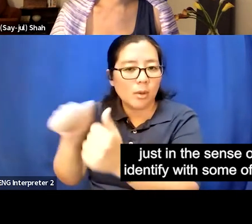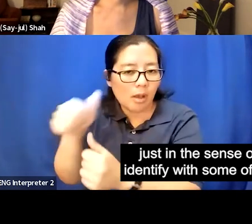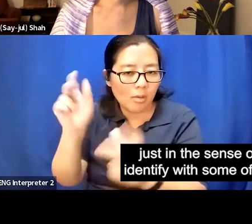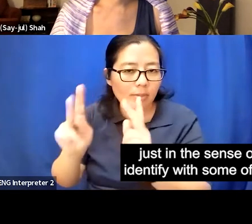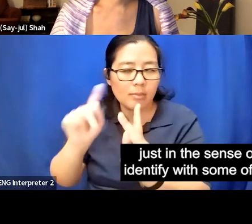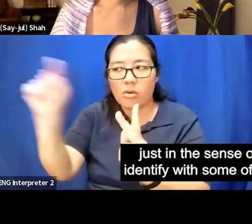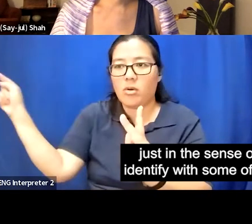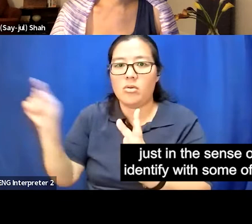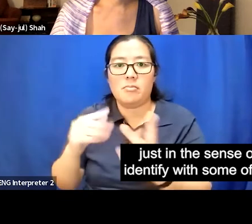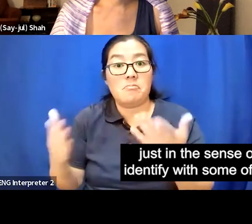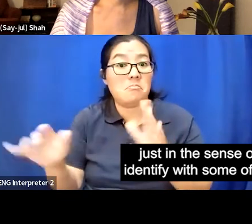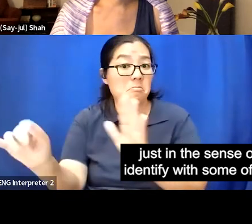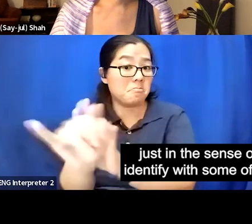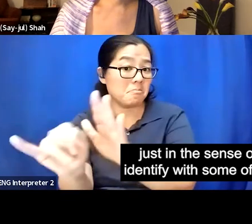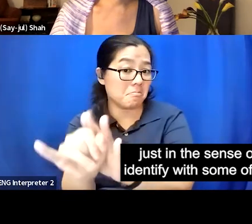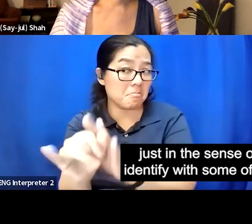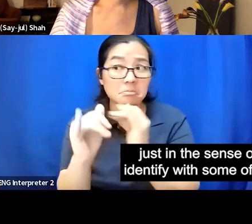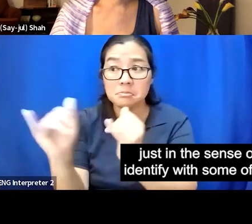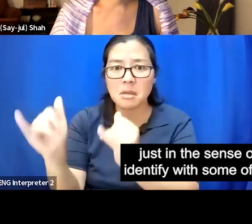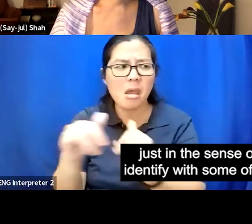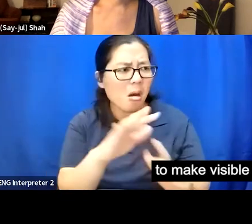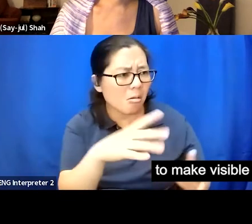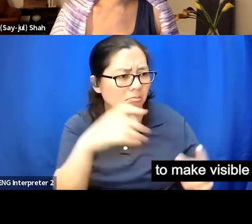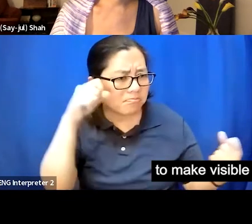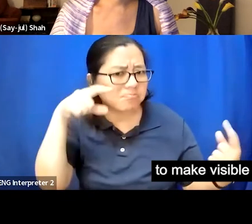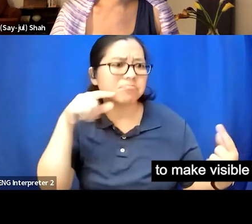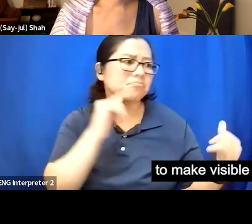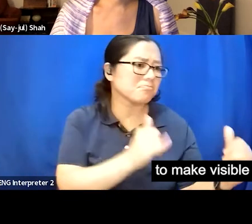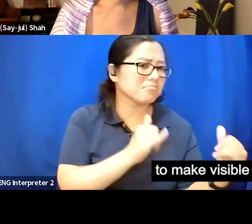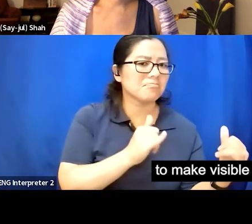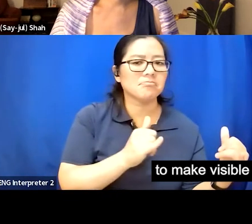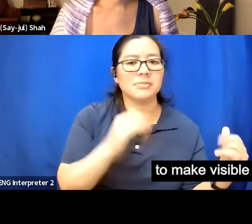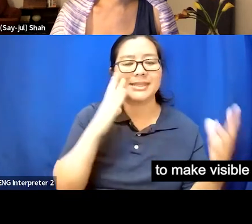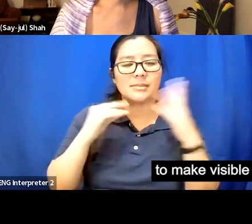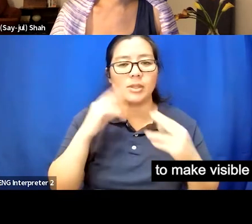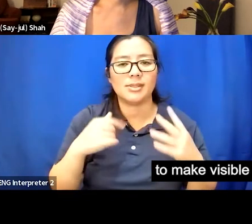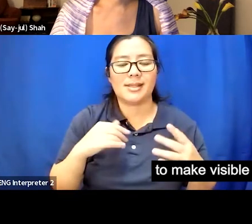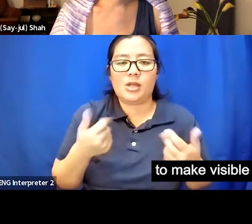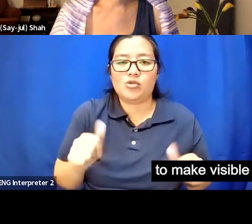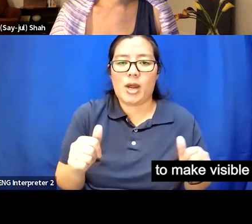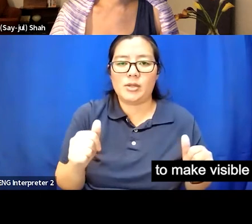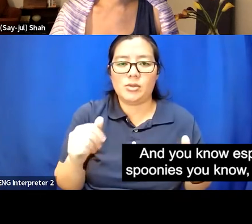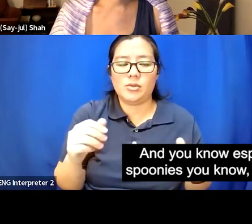identify with some of the experience that I try to make visible through my writing.